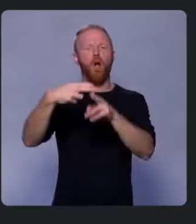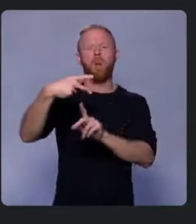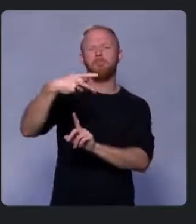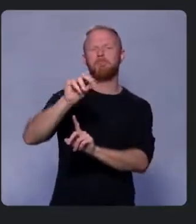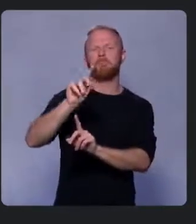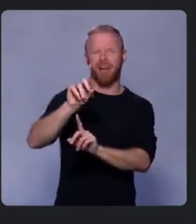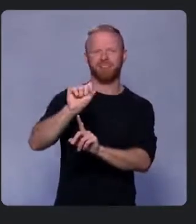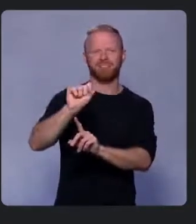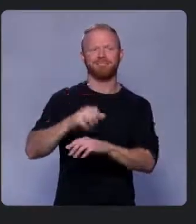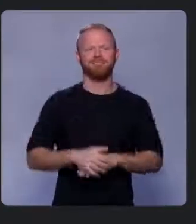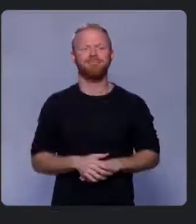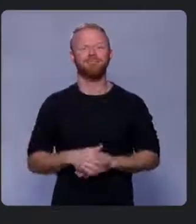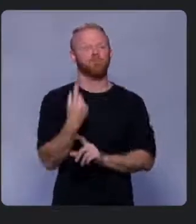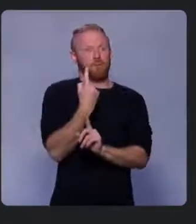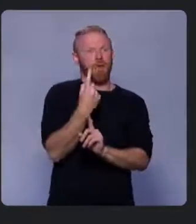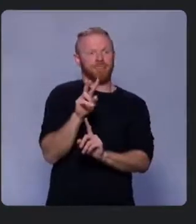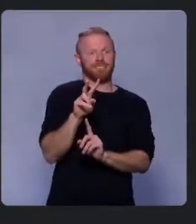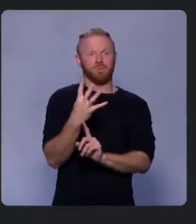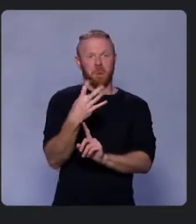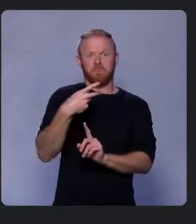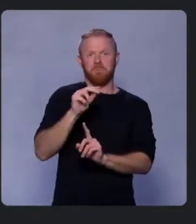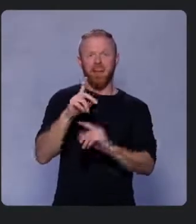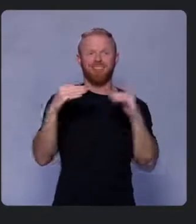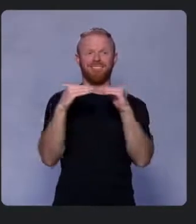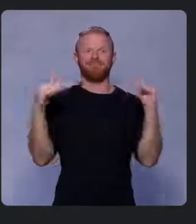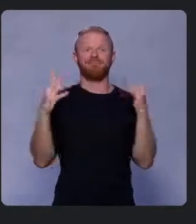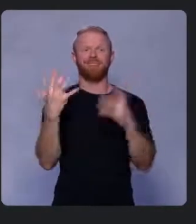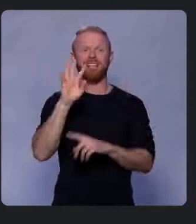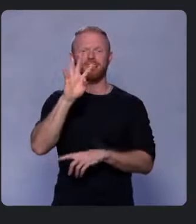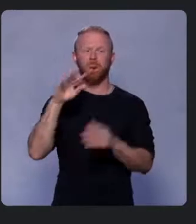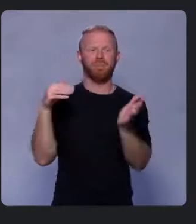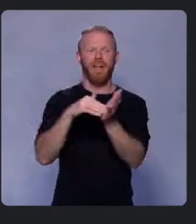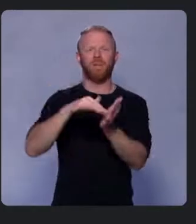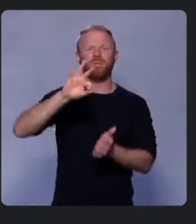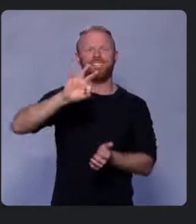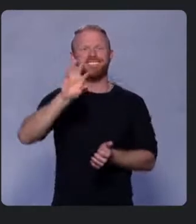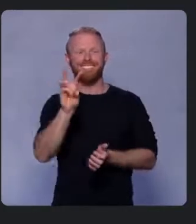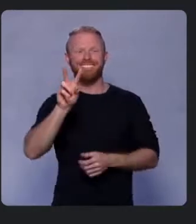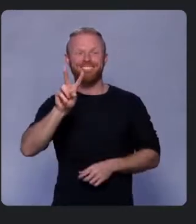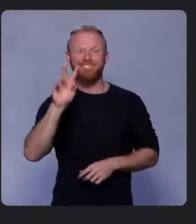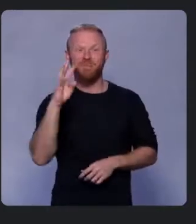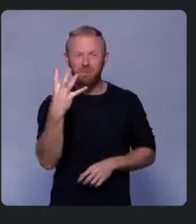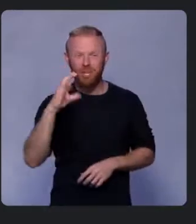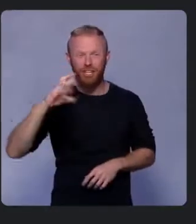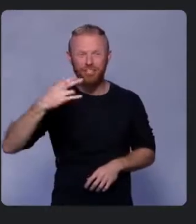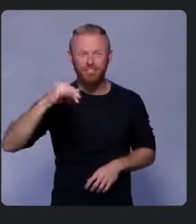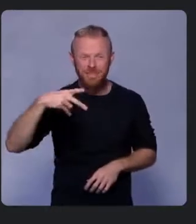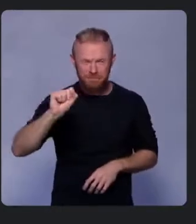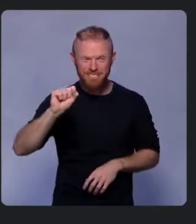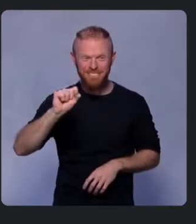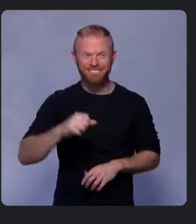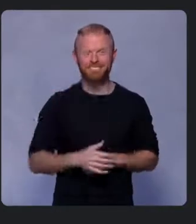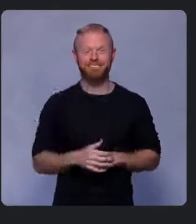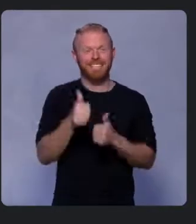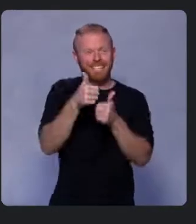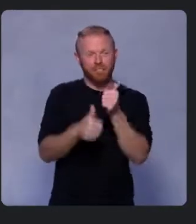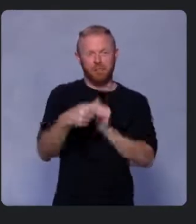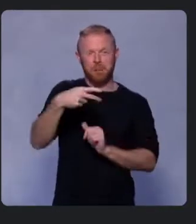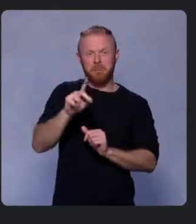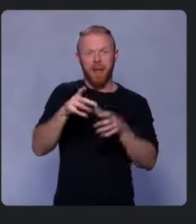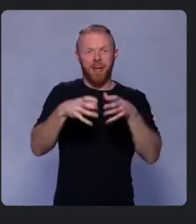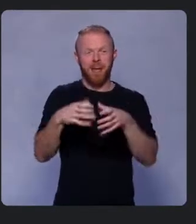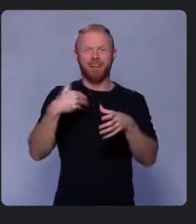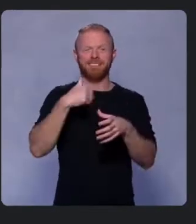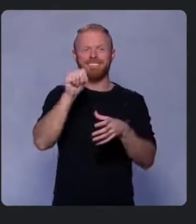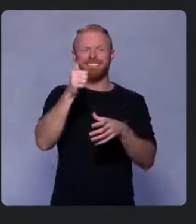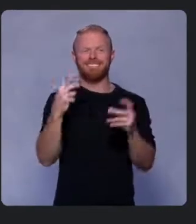A single v4 pod contains 4,096 v4 chips, and each pod has 10x